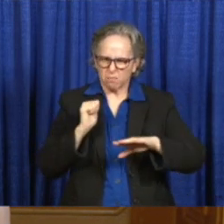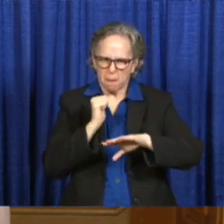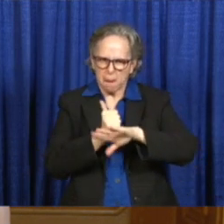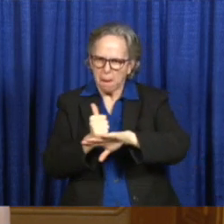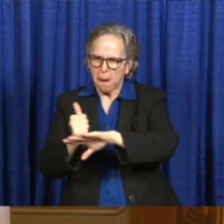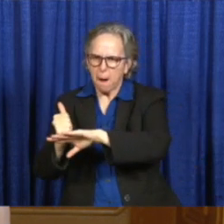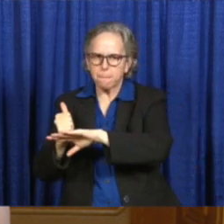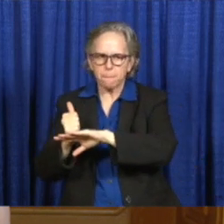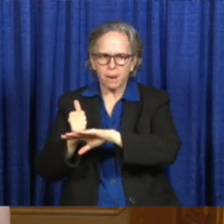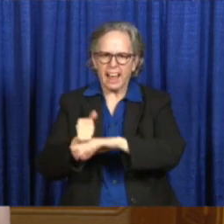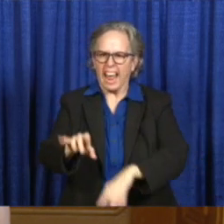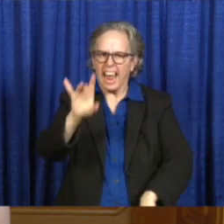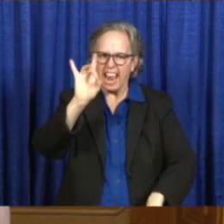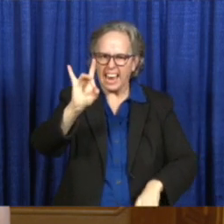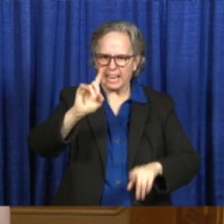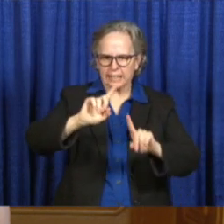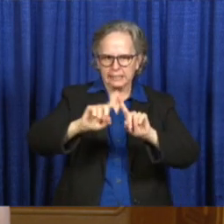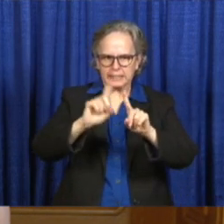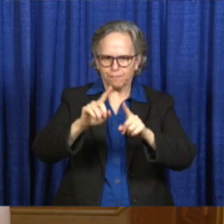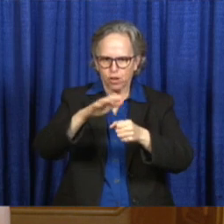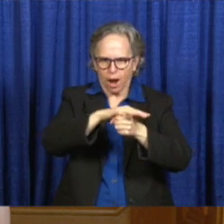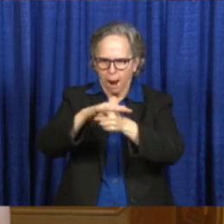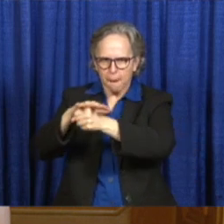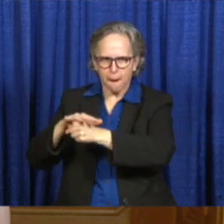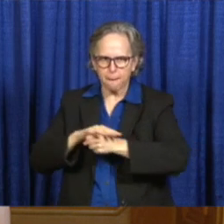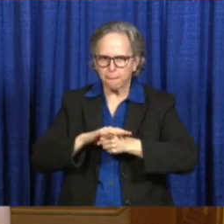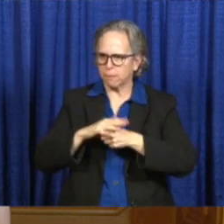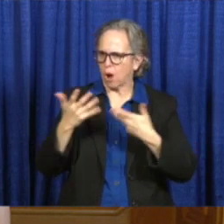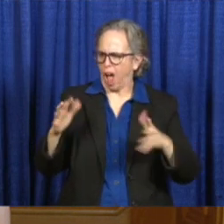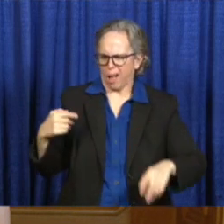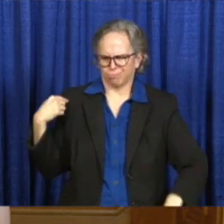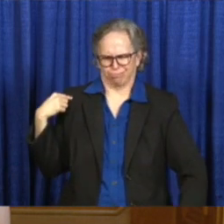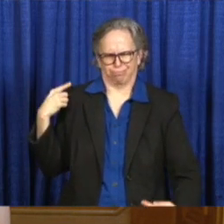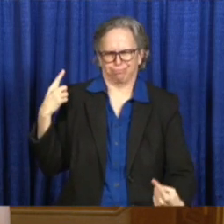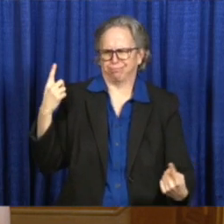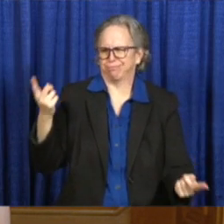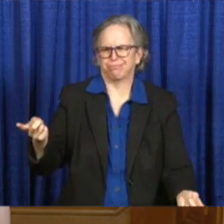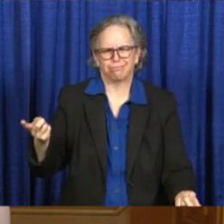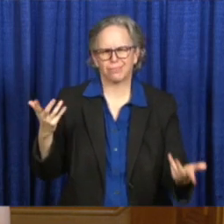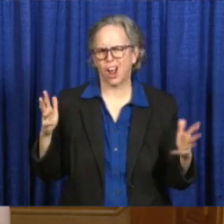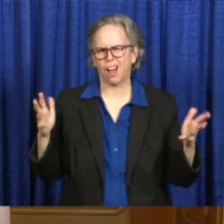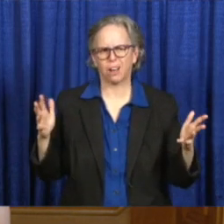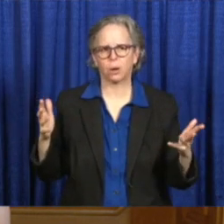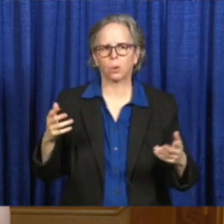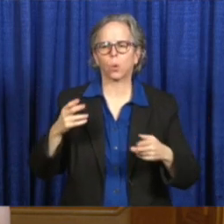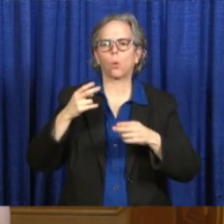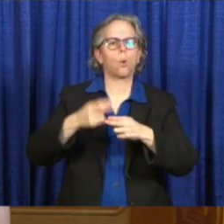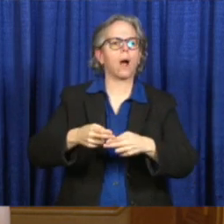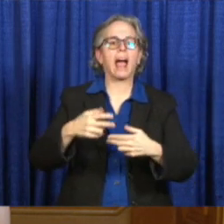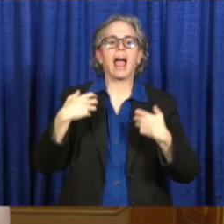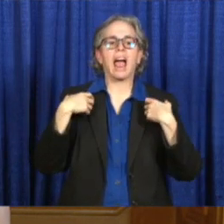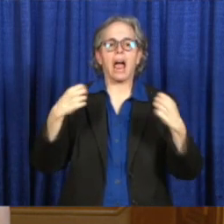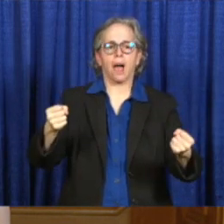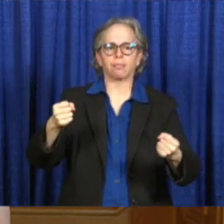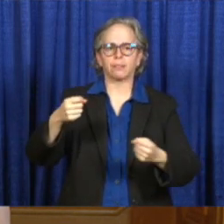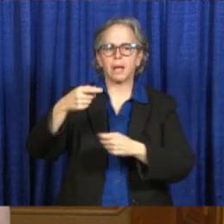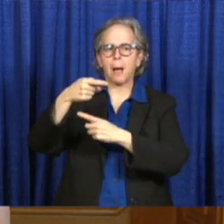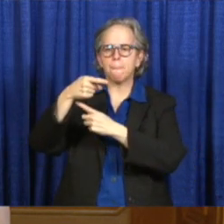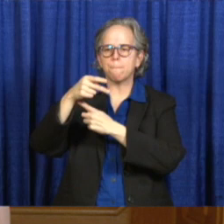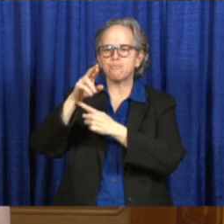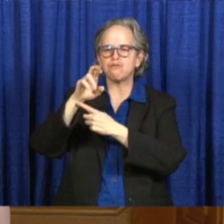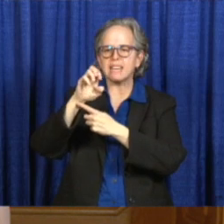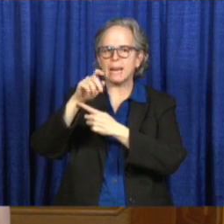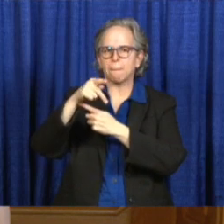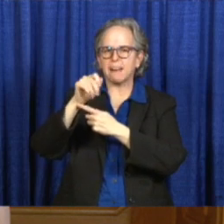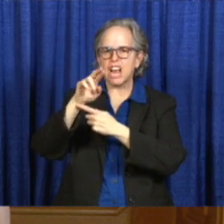areas. 8 regions called health preparedness regions. The hospital systems in